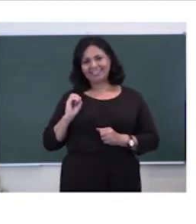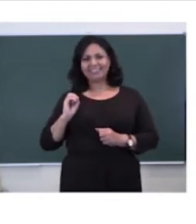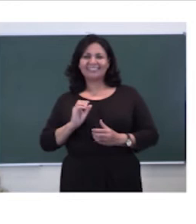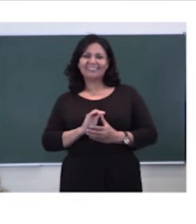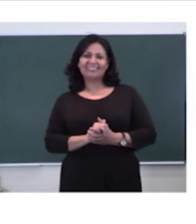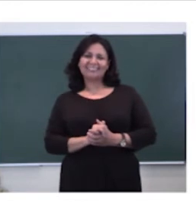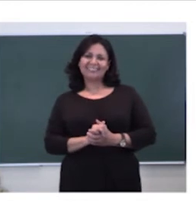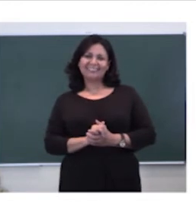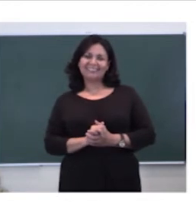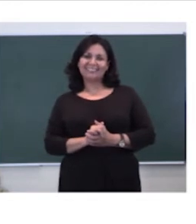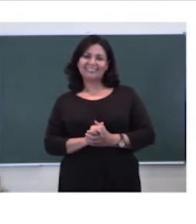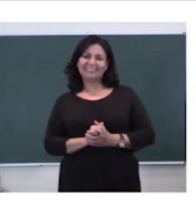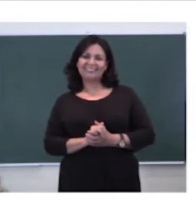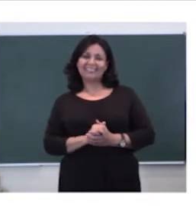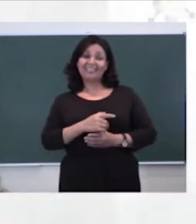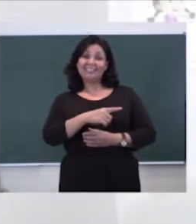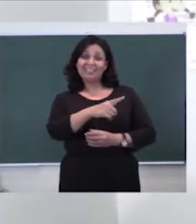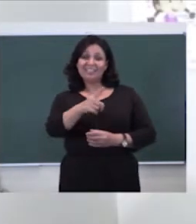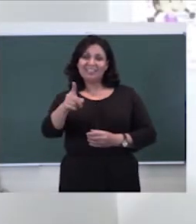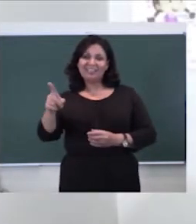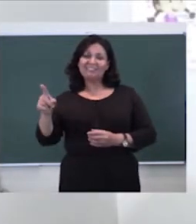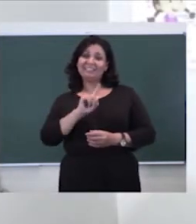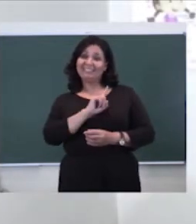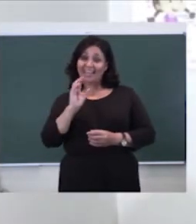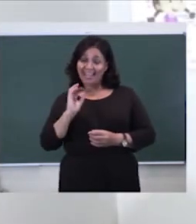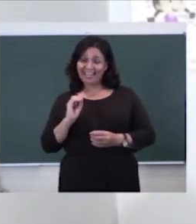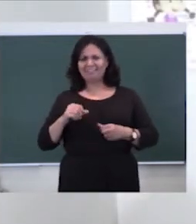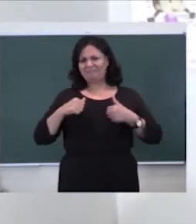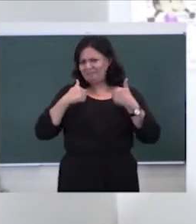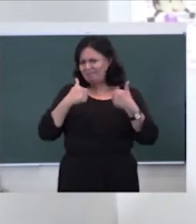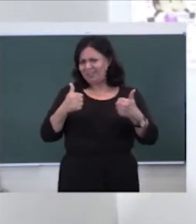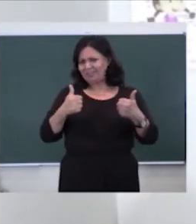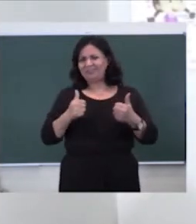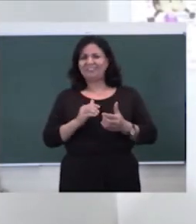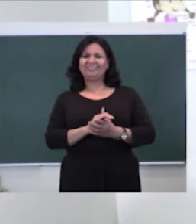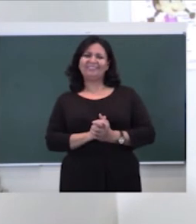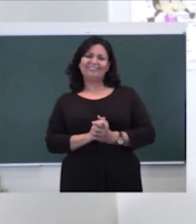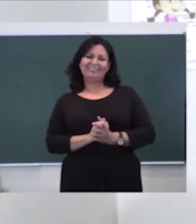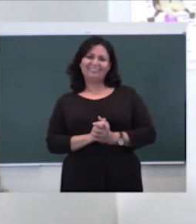10. If you got up to 10, well done. Good job.